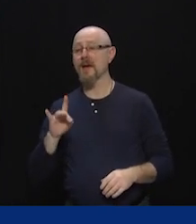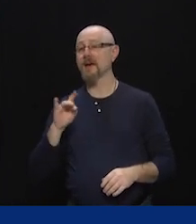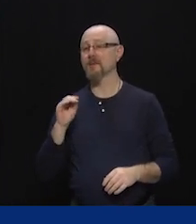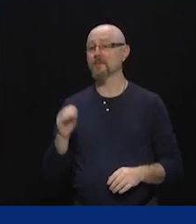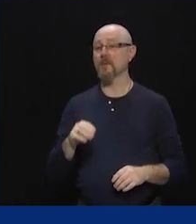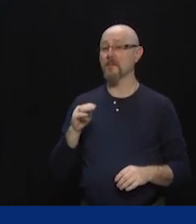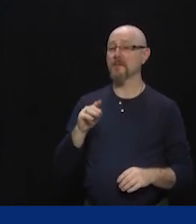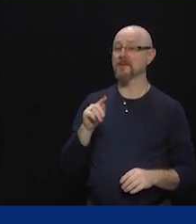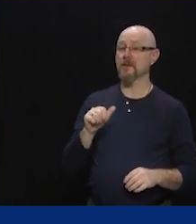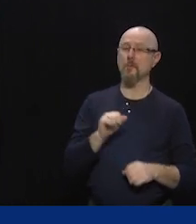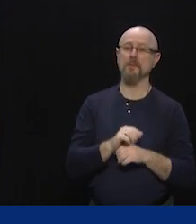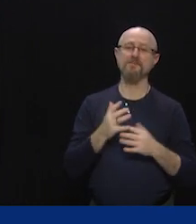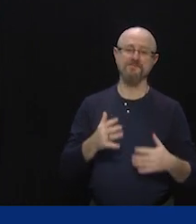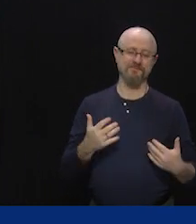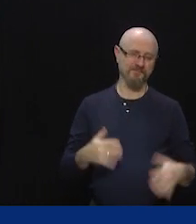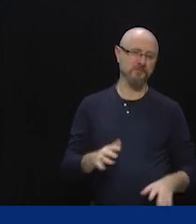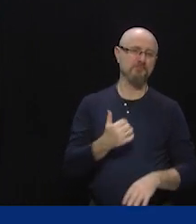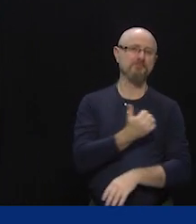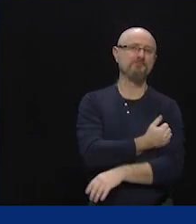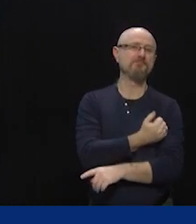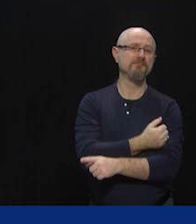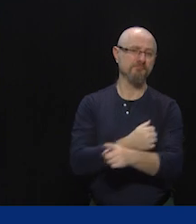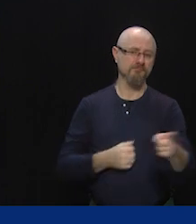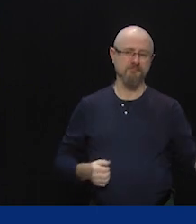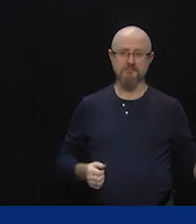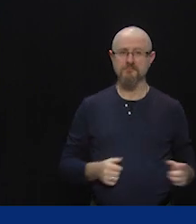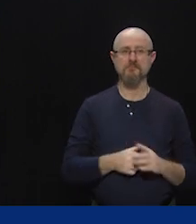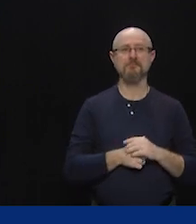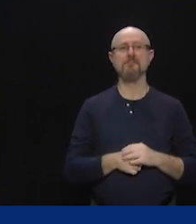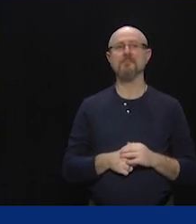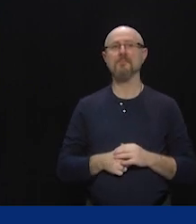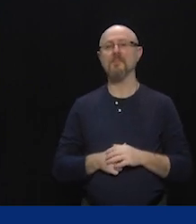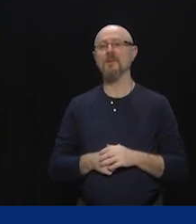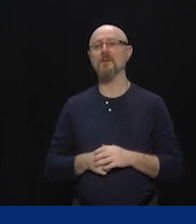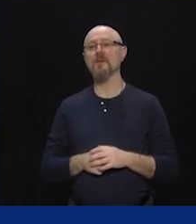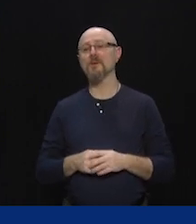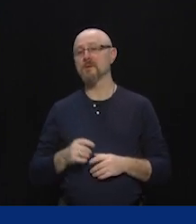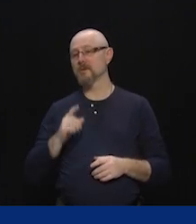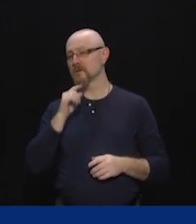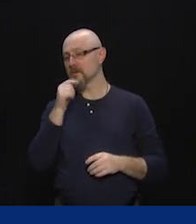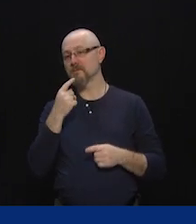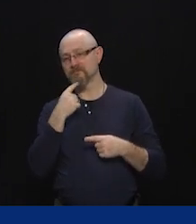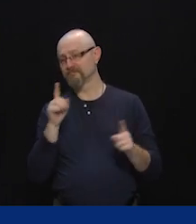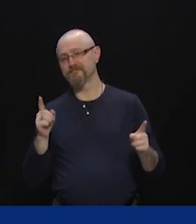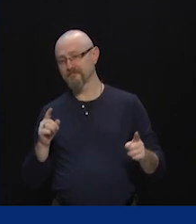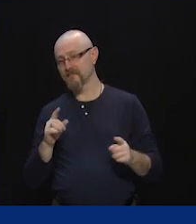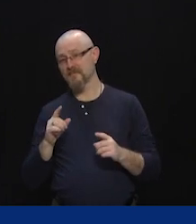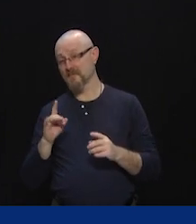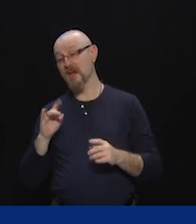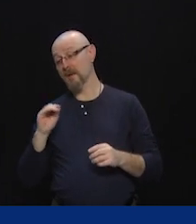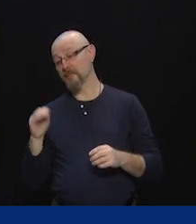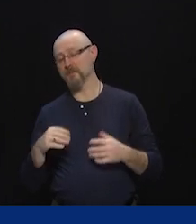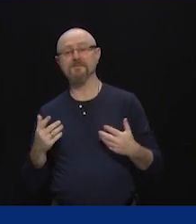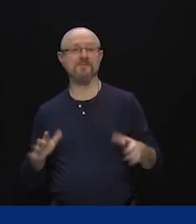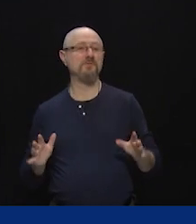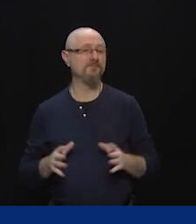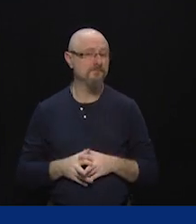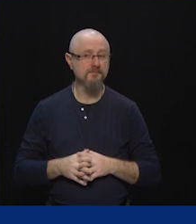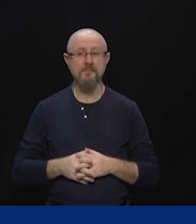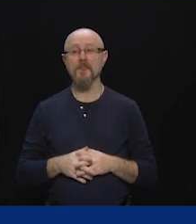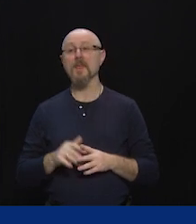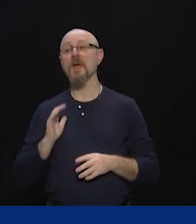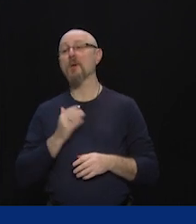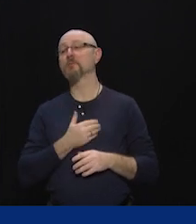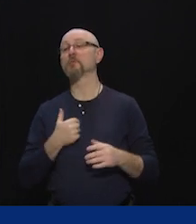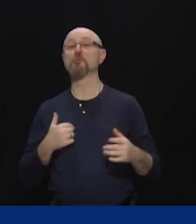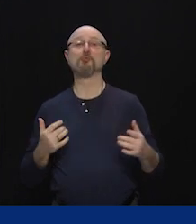already vaccinated, which is, I don't believe that's been reported, but 80% are already vaccinated. So our concern, as you mentioned,